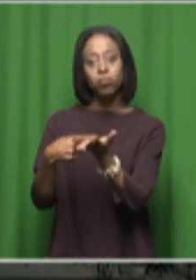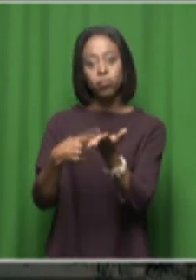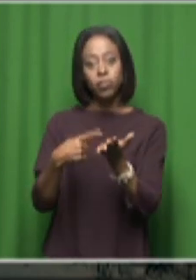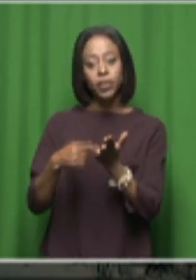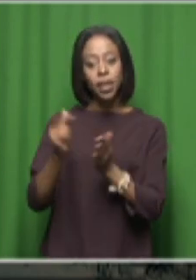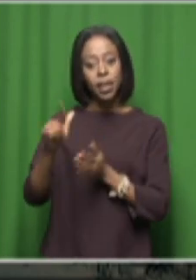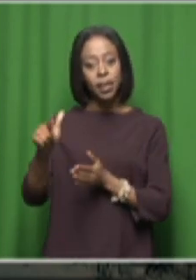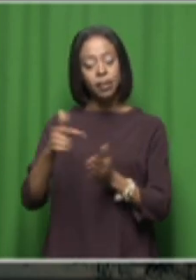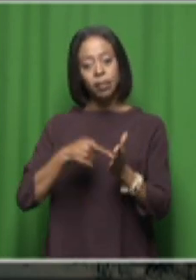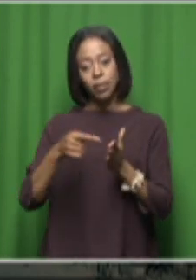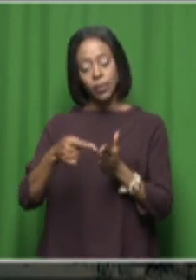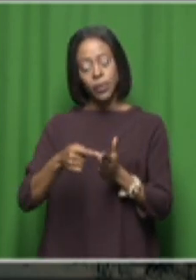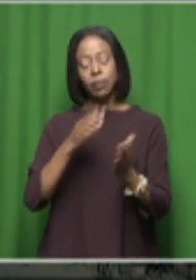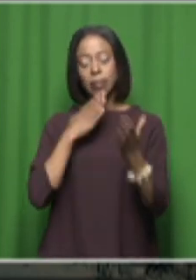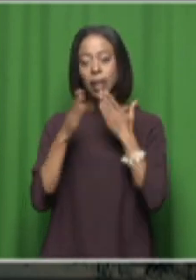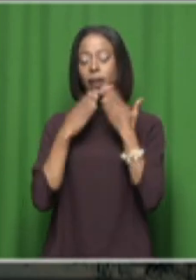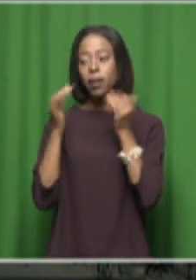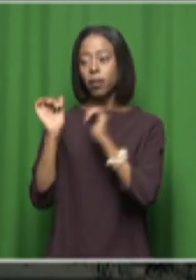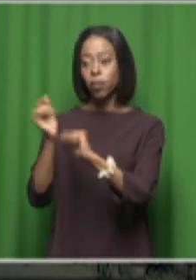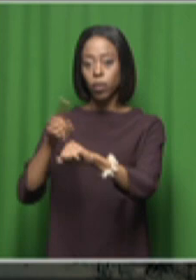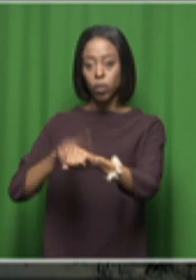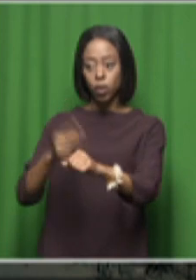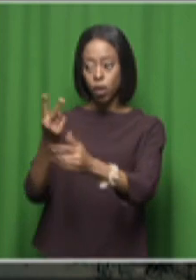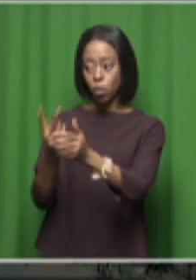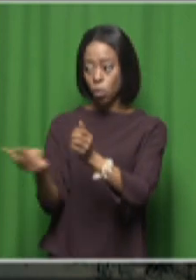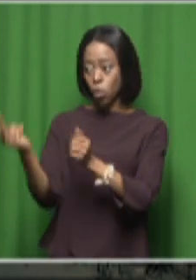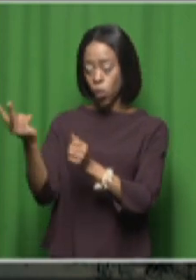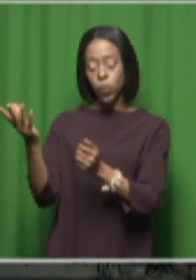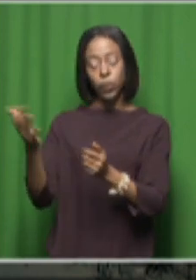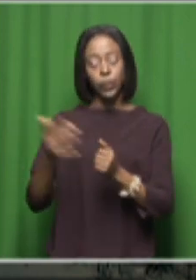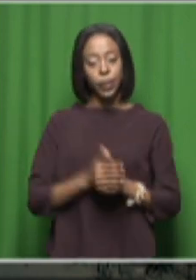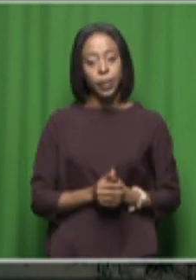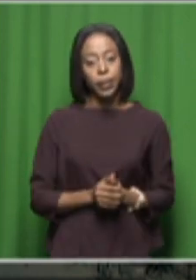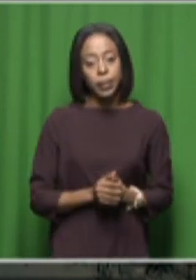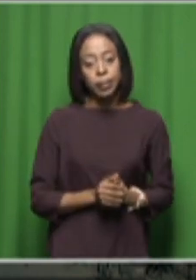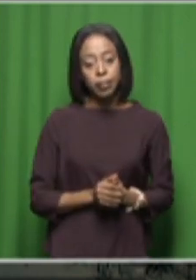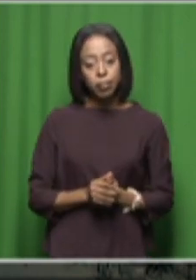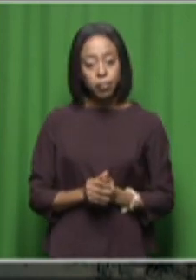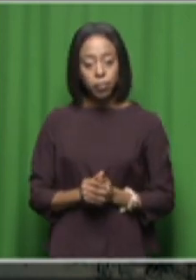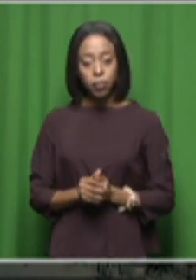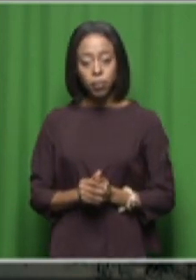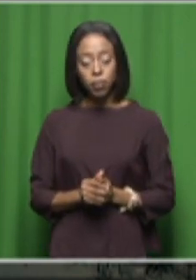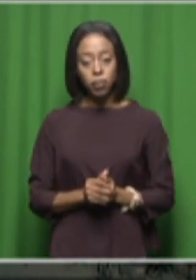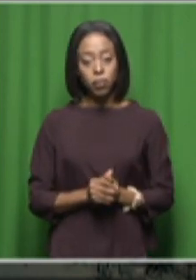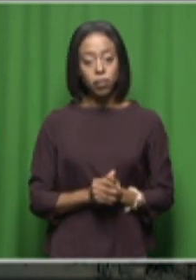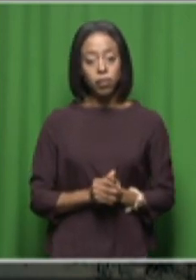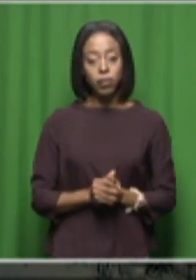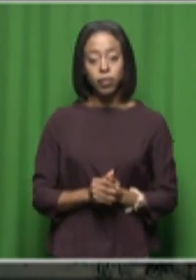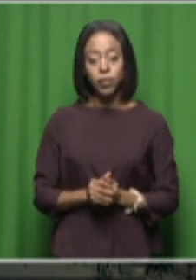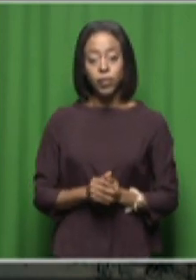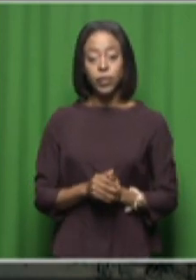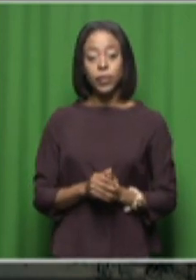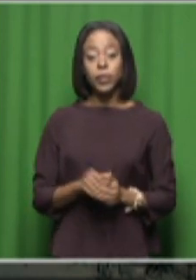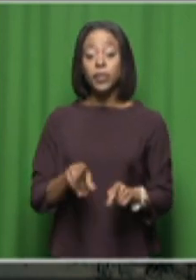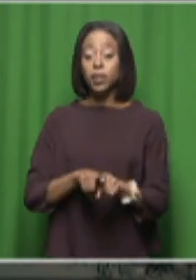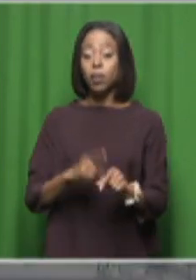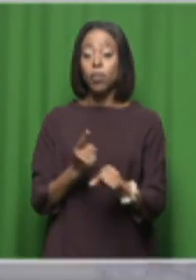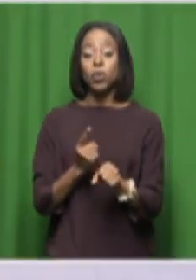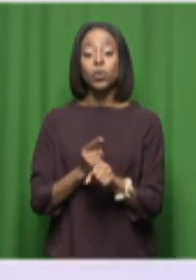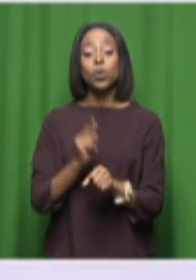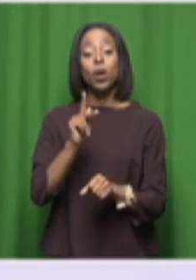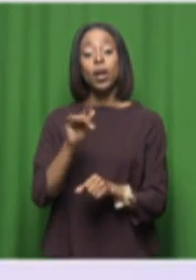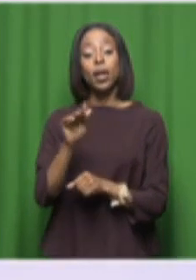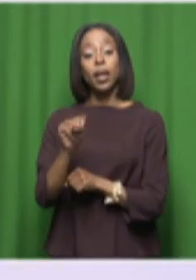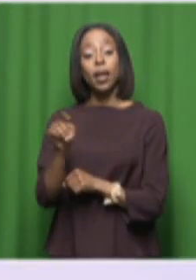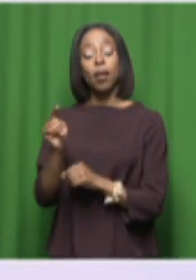conversation later on in the week. Thank you so much, Professor Sarita Ramsaroop, Head of Department, Childhood Education at the University of Johannesburg, and Kimberley